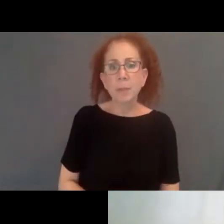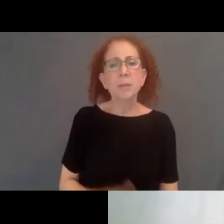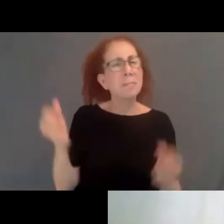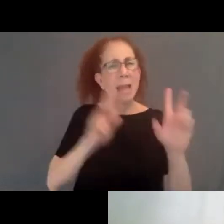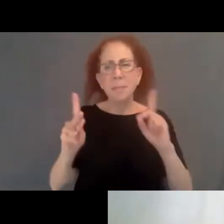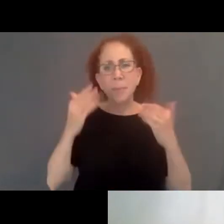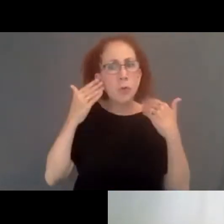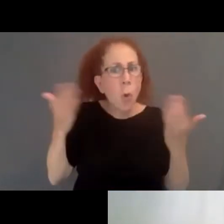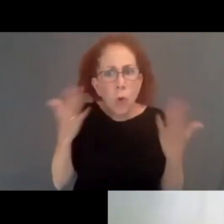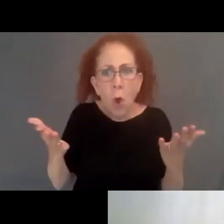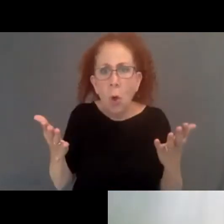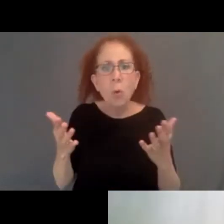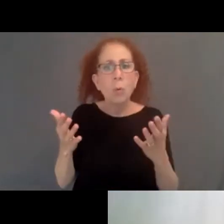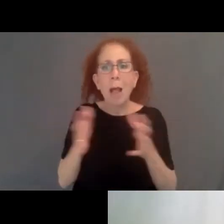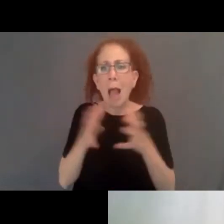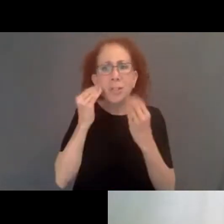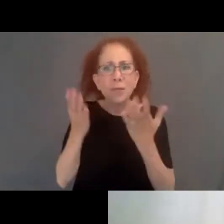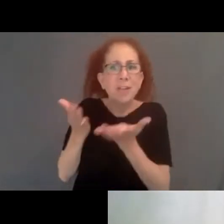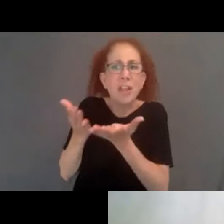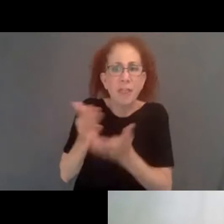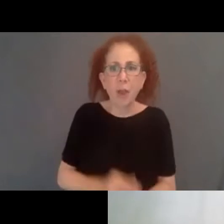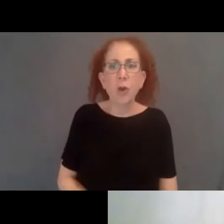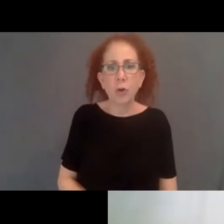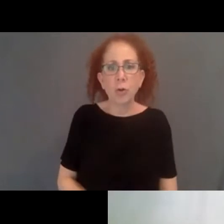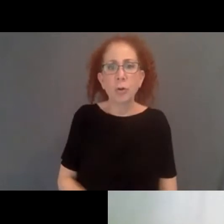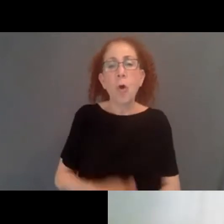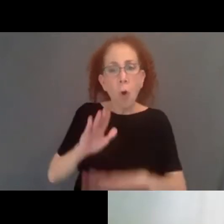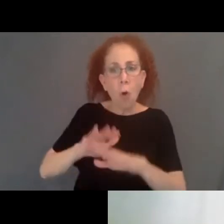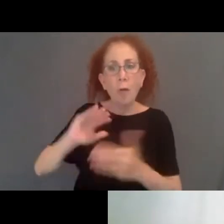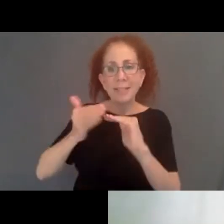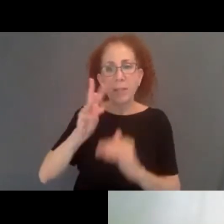that don't know how much information is out there on the city website.